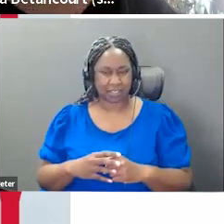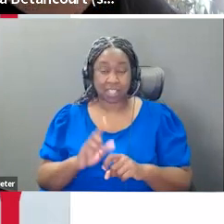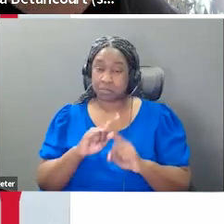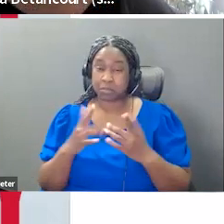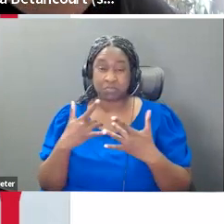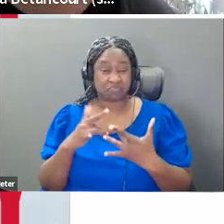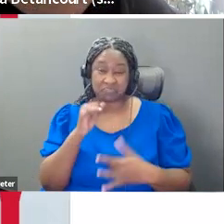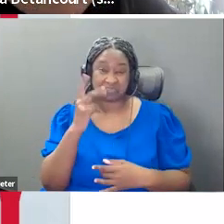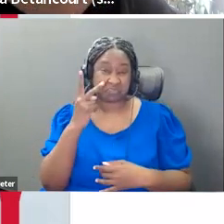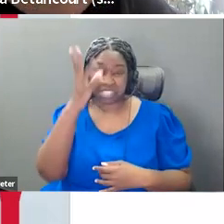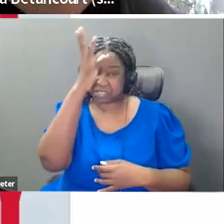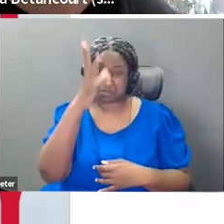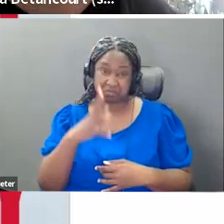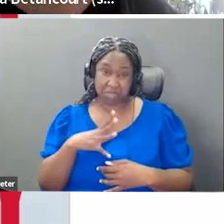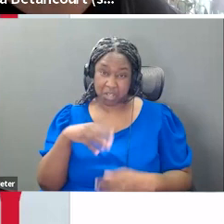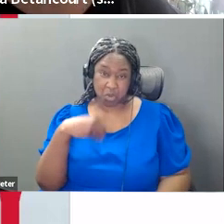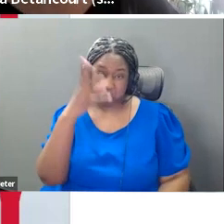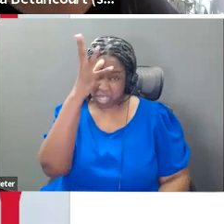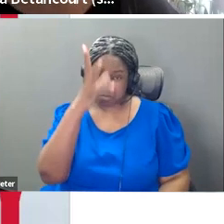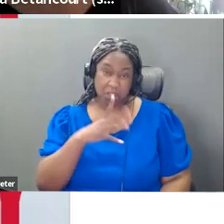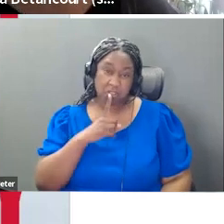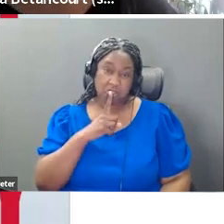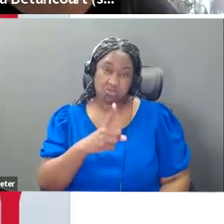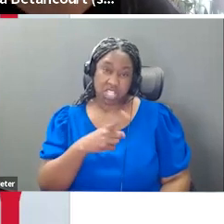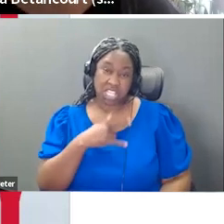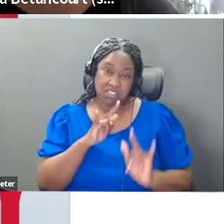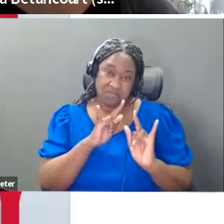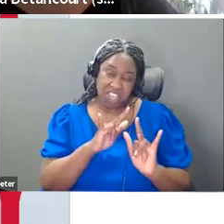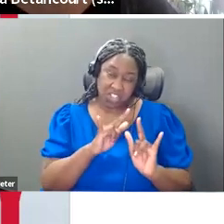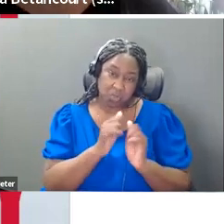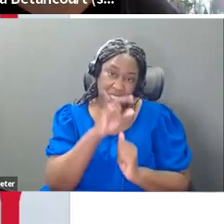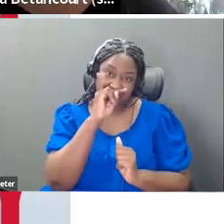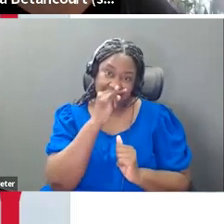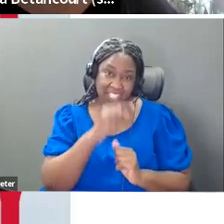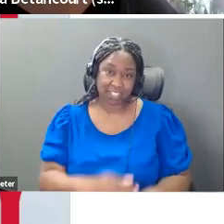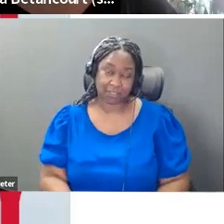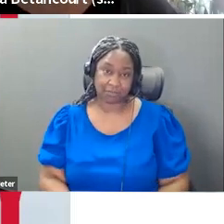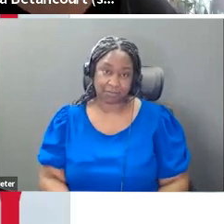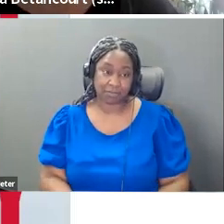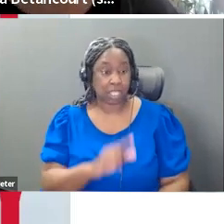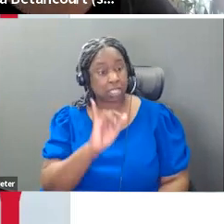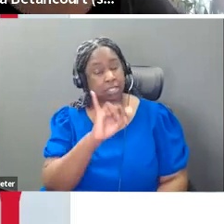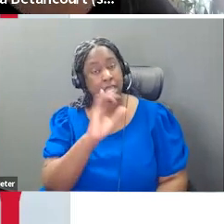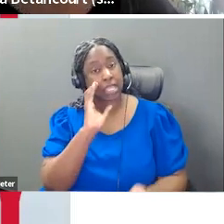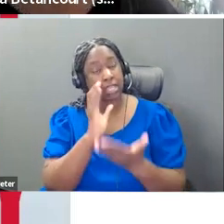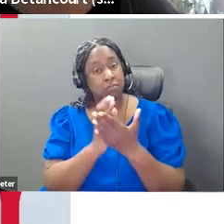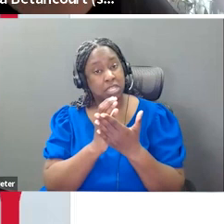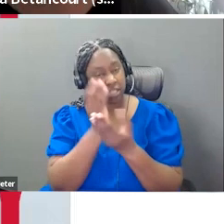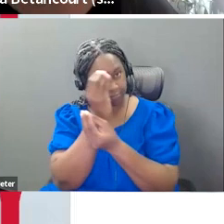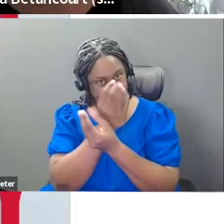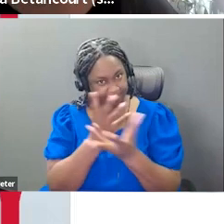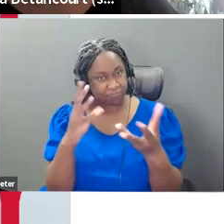see men, particularly white men, being really affectionate with their kids. And so this image really tells a story